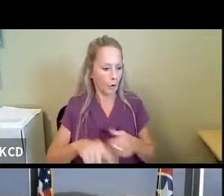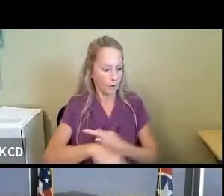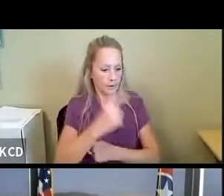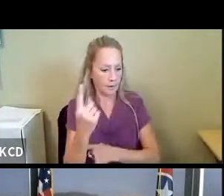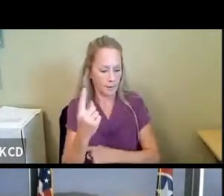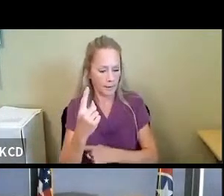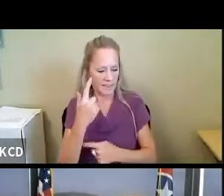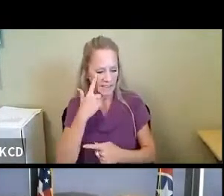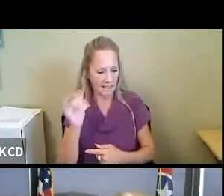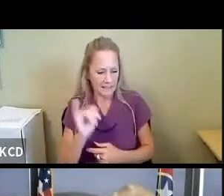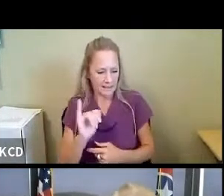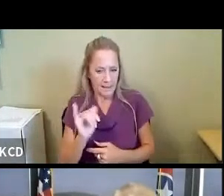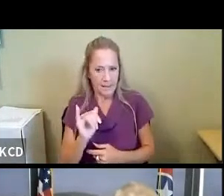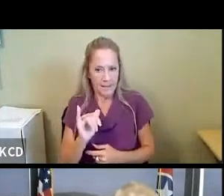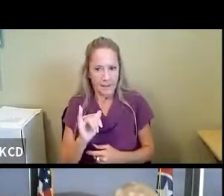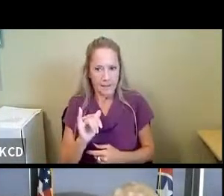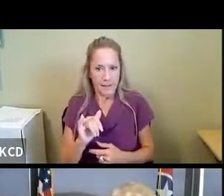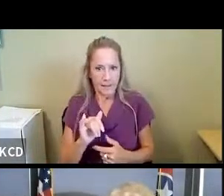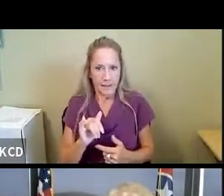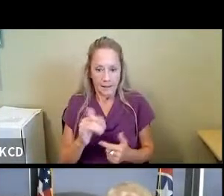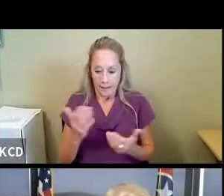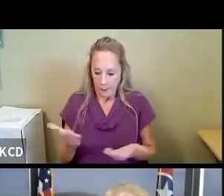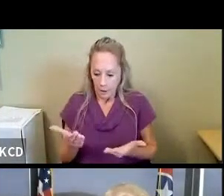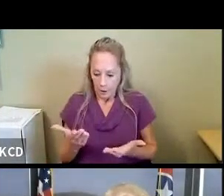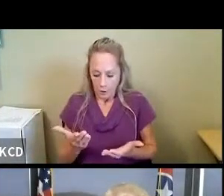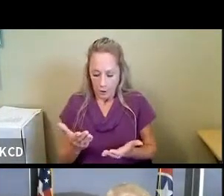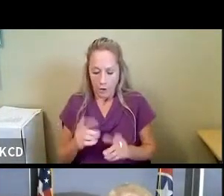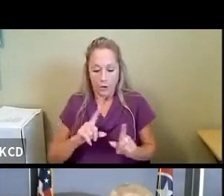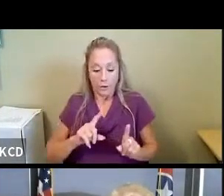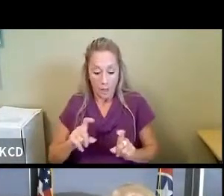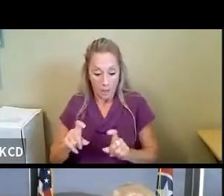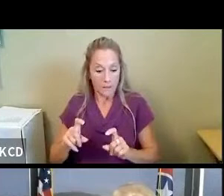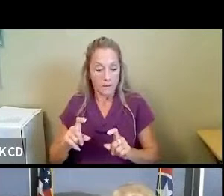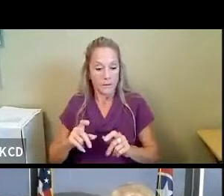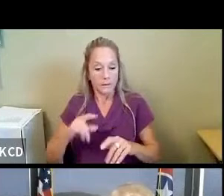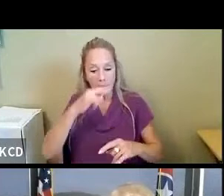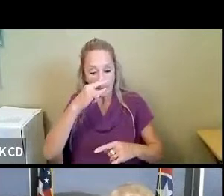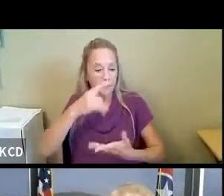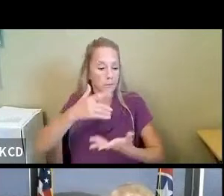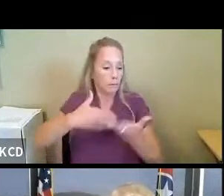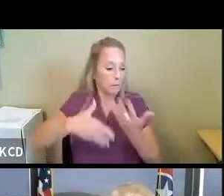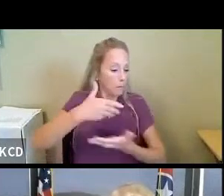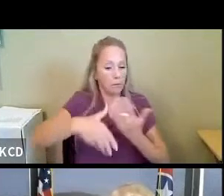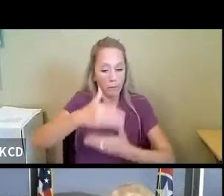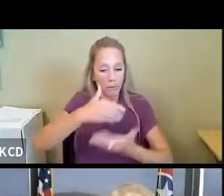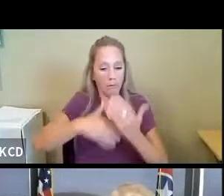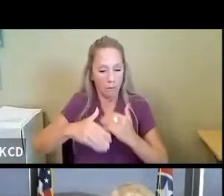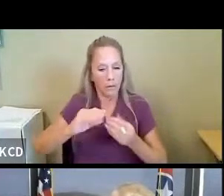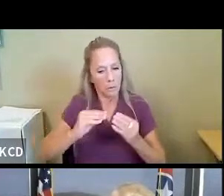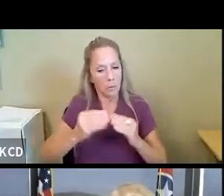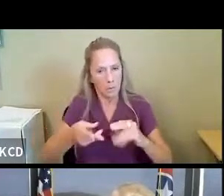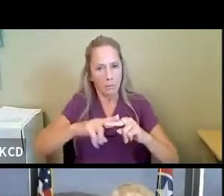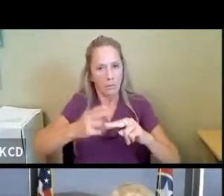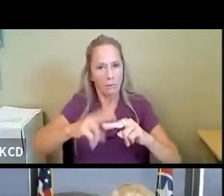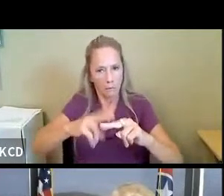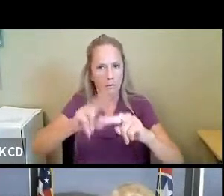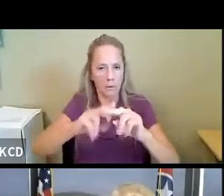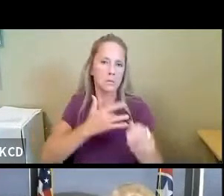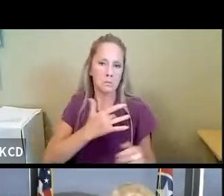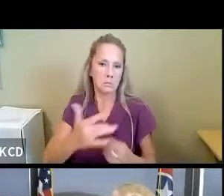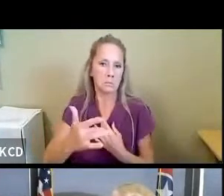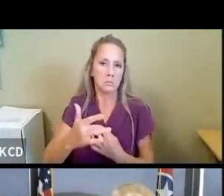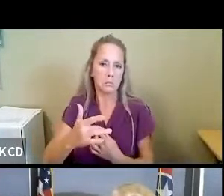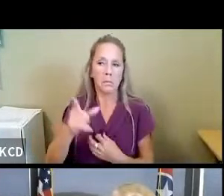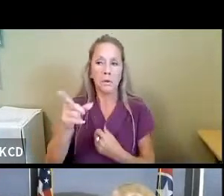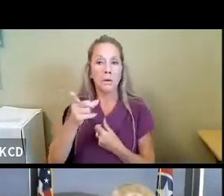thing that's happened to him here. Then the spike came later after kids have been around each other. So she was very affirming of our